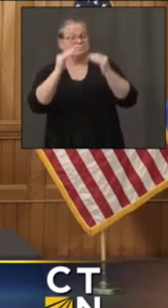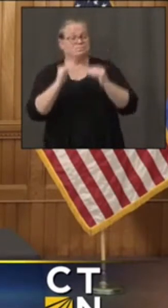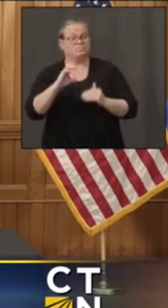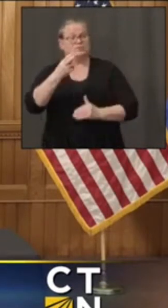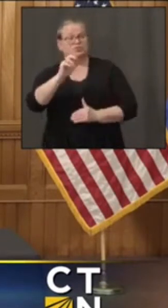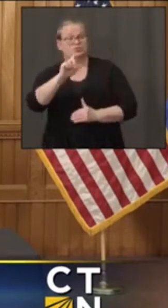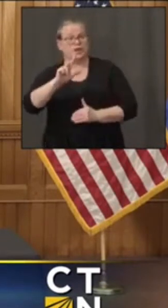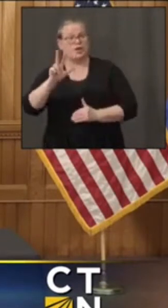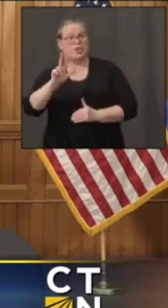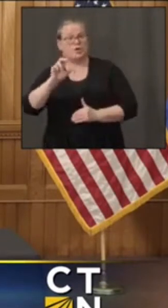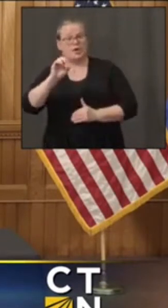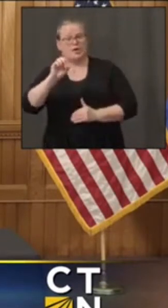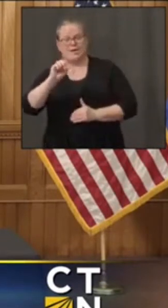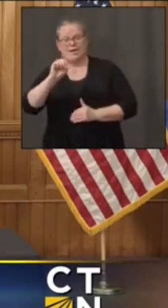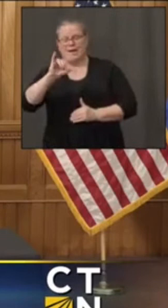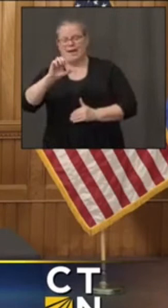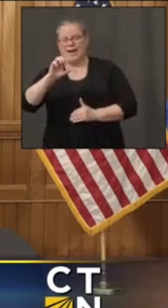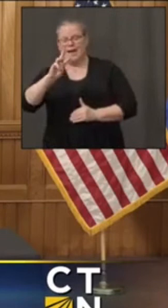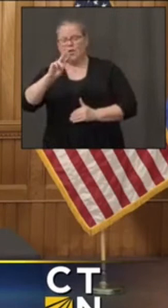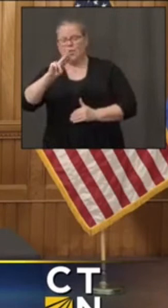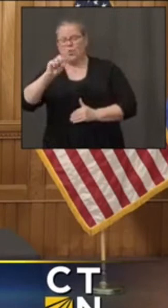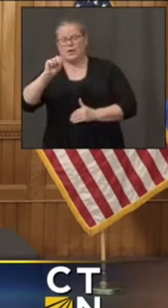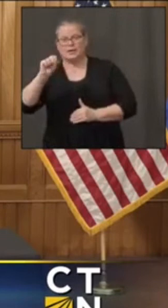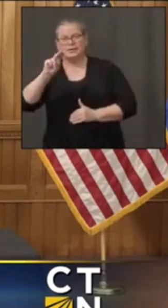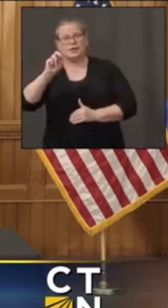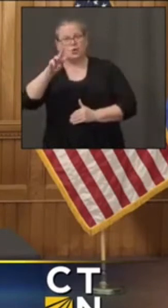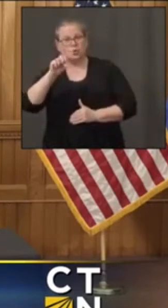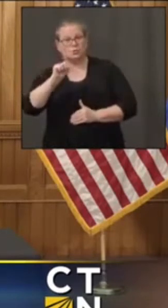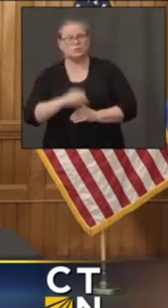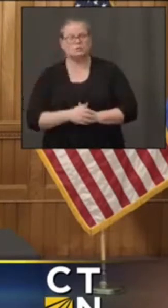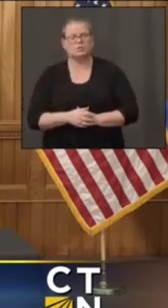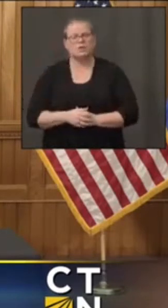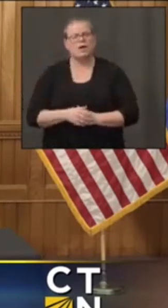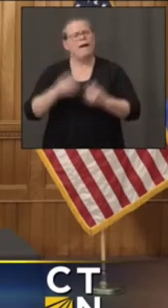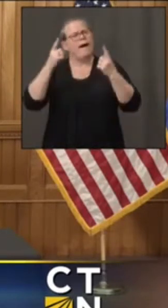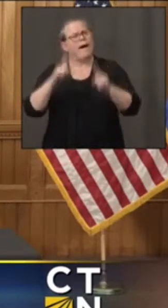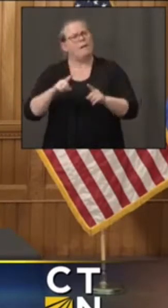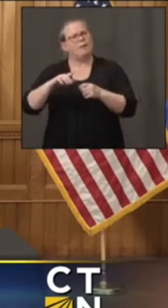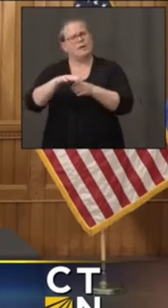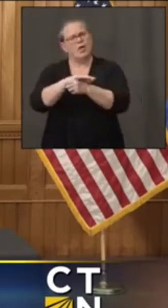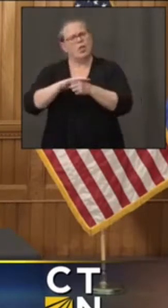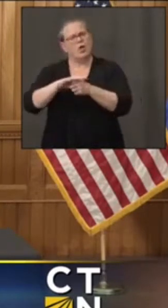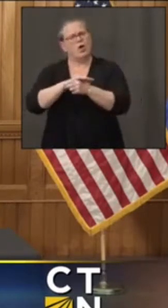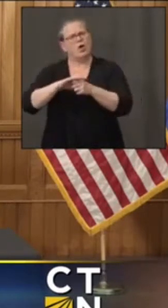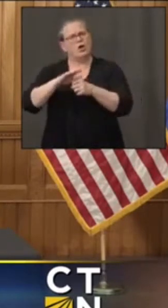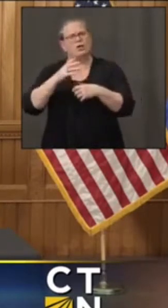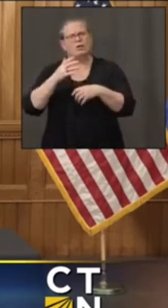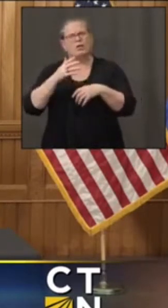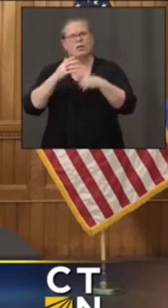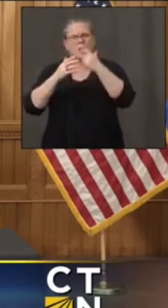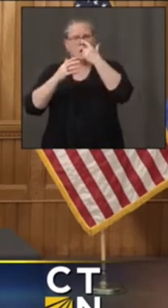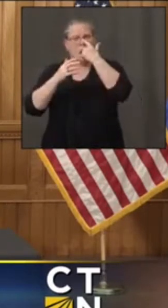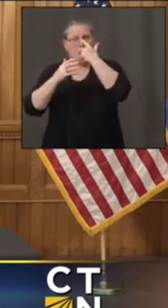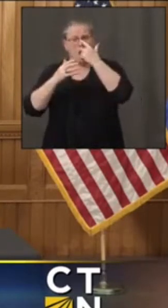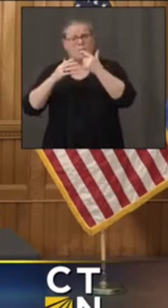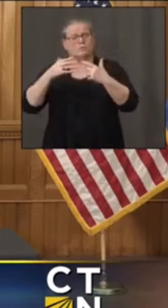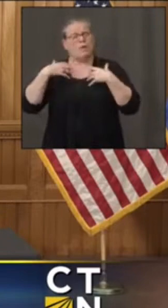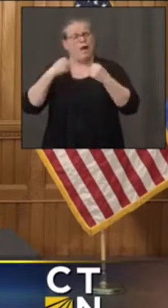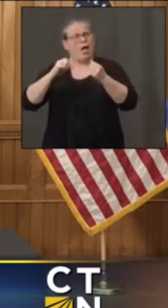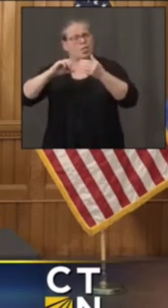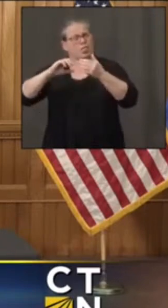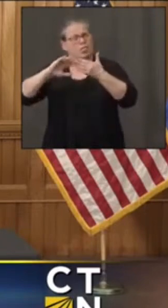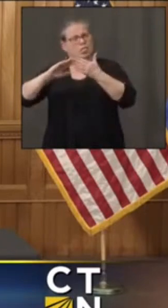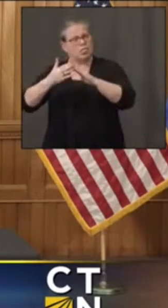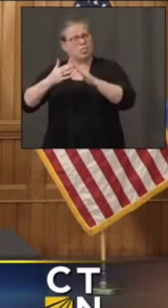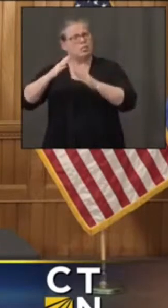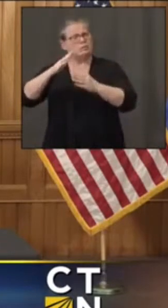had conversations today with local health districts about possibly reverting back to phase 1. Is this something that's being